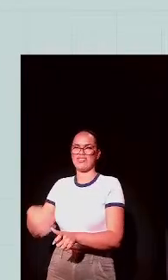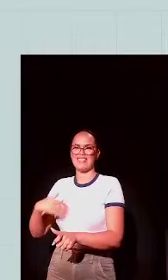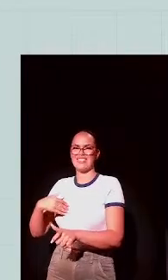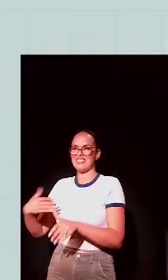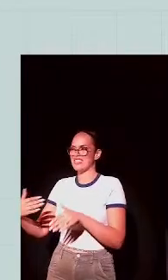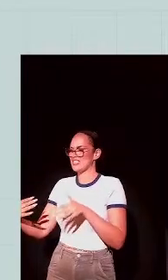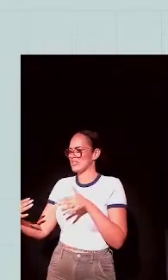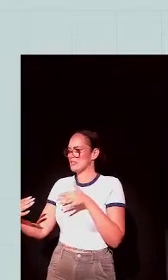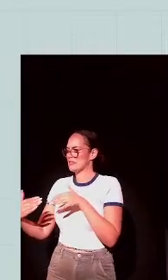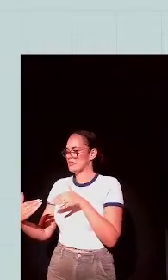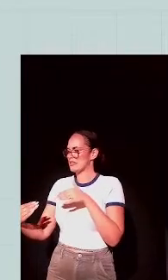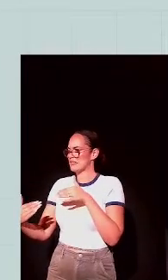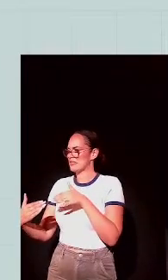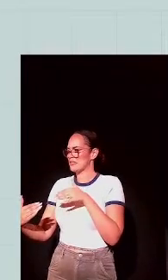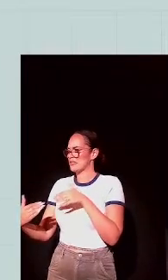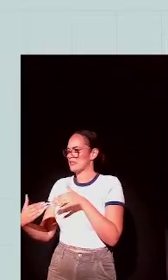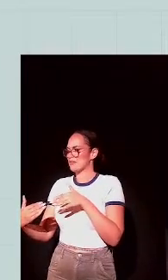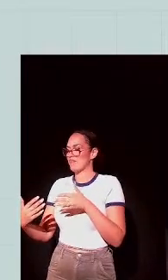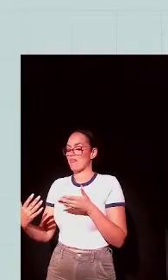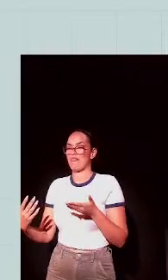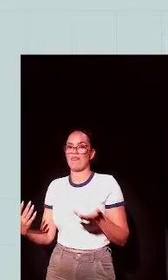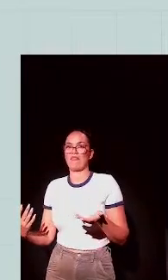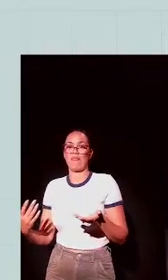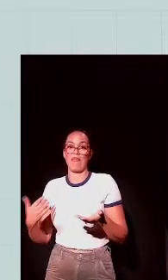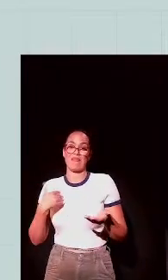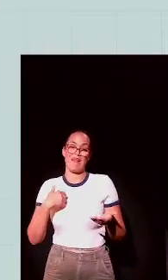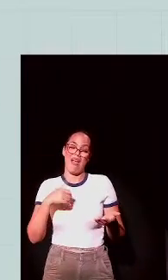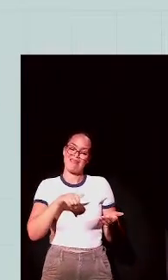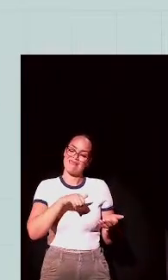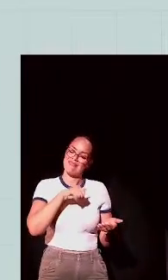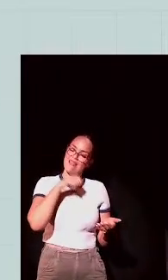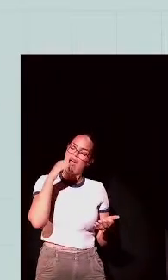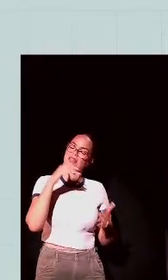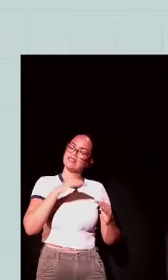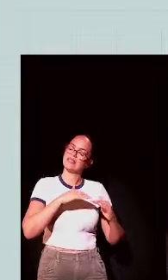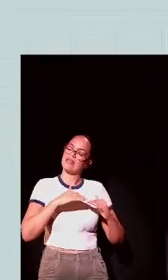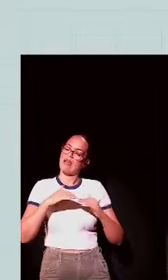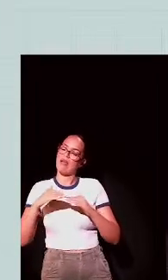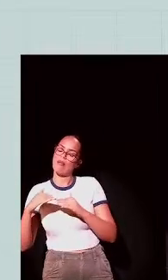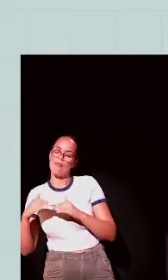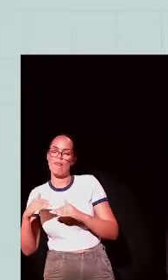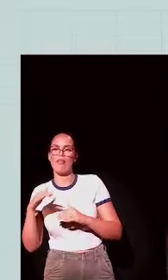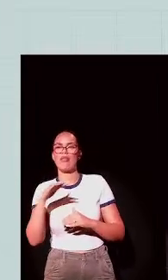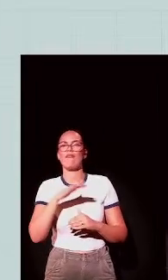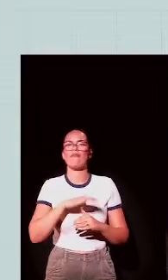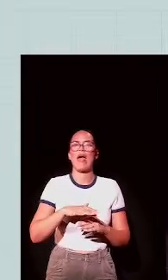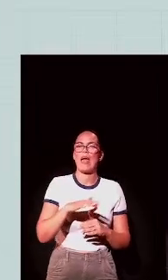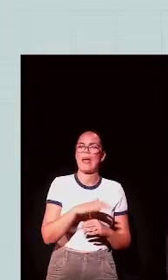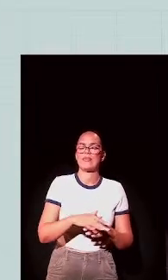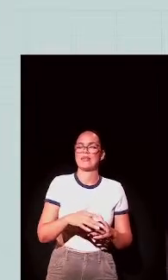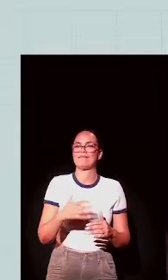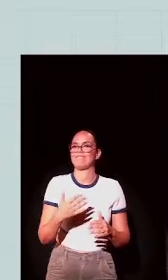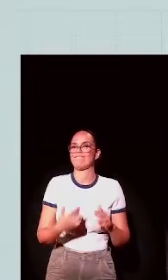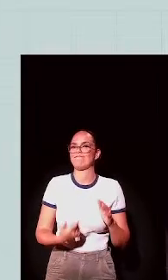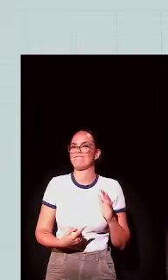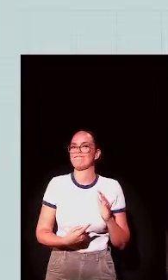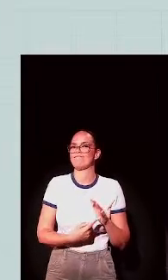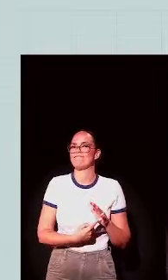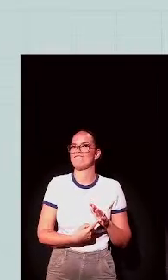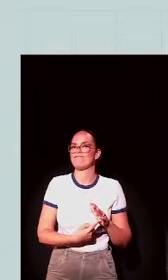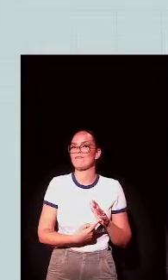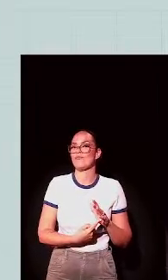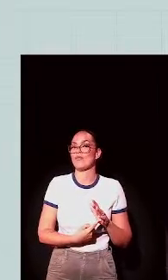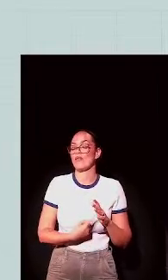it didn't matter that I'd come from a nice sort of stable family unit. Essentially, going to